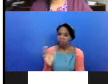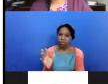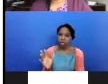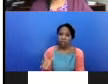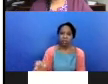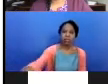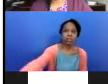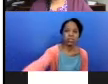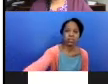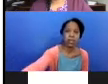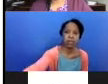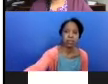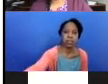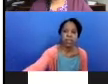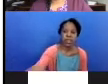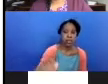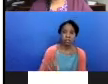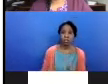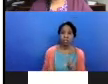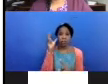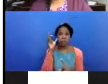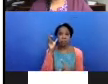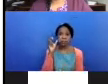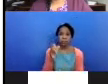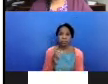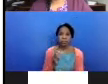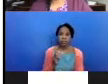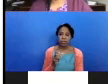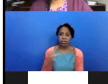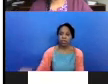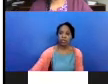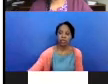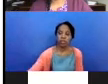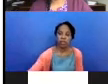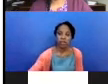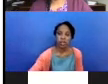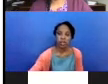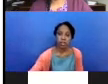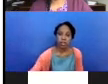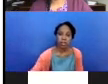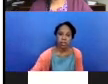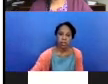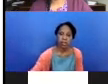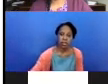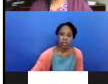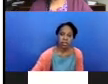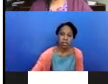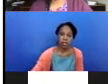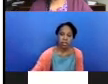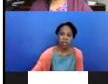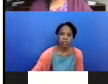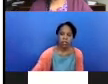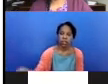I'm responsible for that. You're not responsible for that. So again, a father trying to renounce the violence in front of the son, trying to